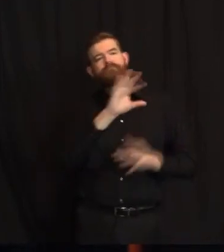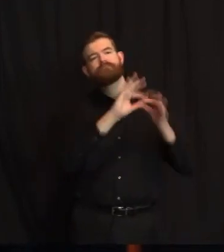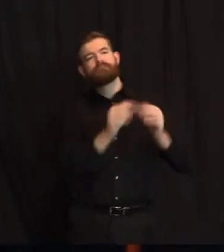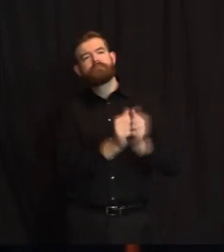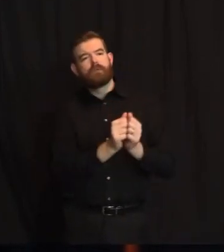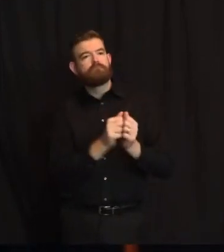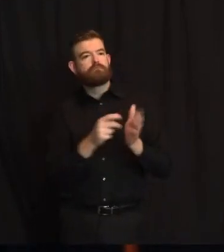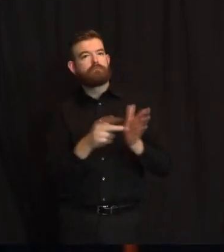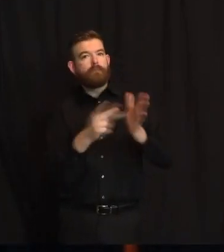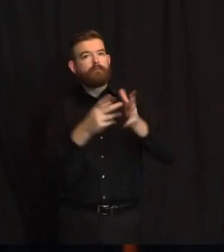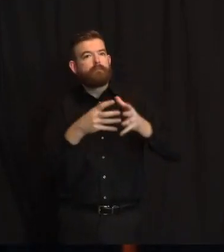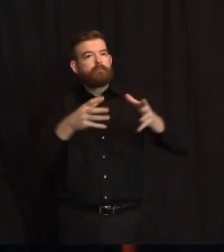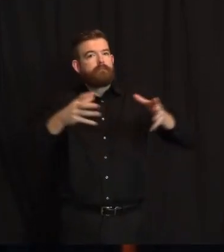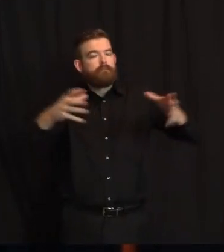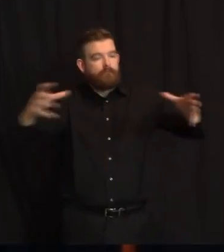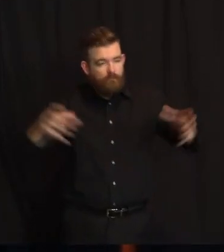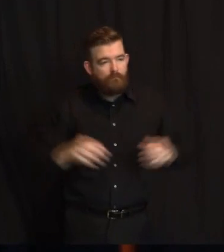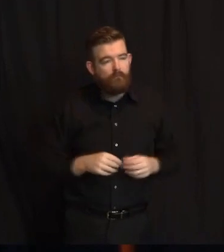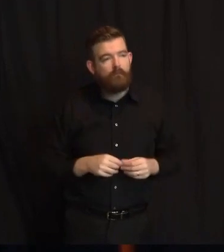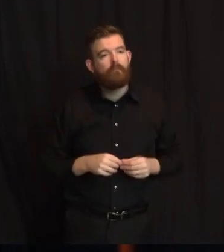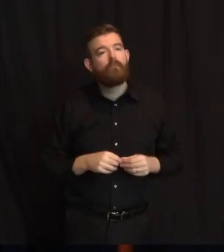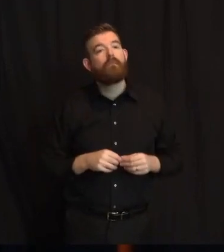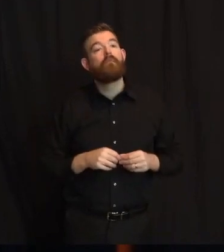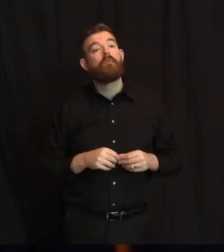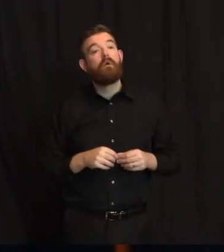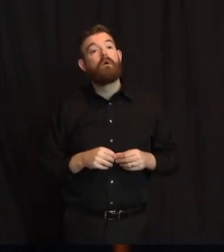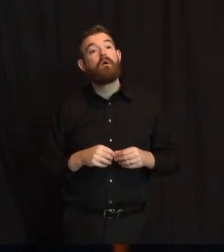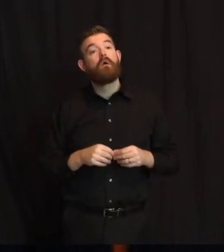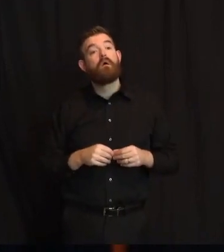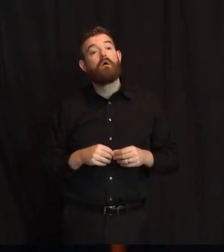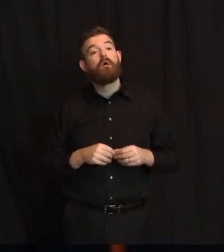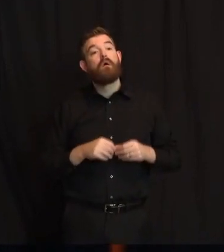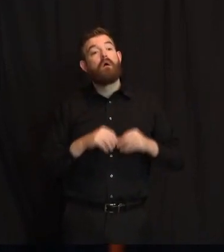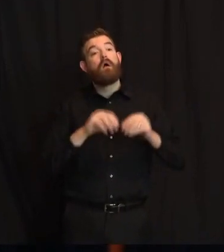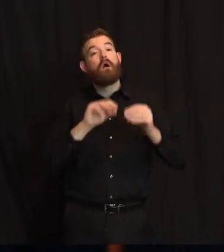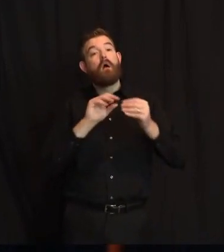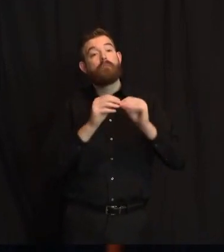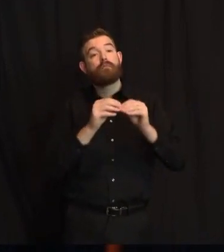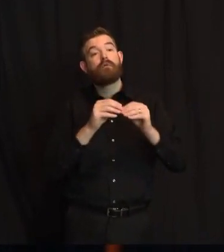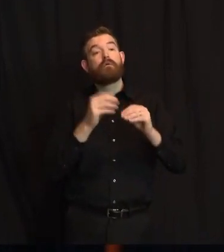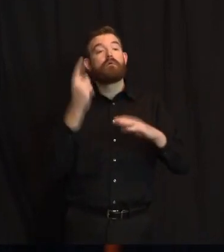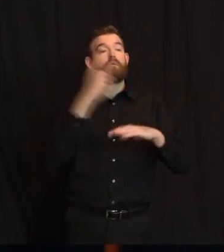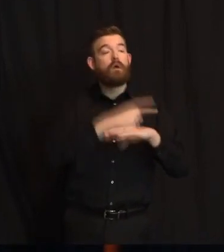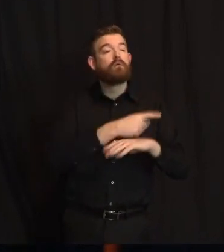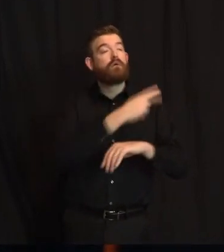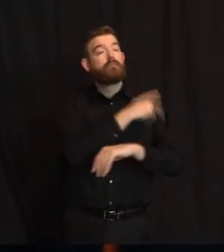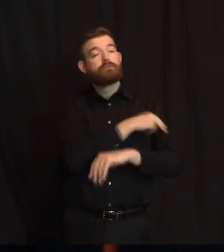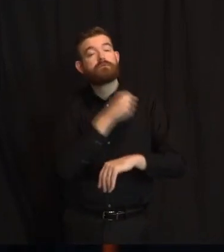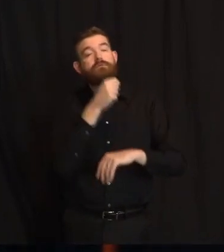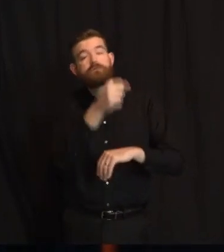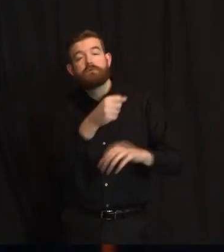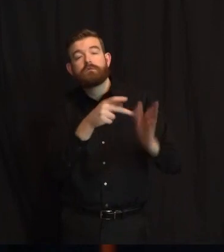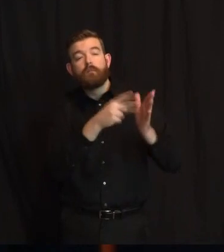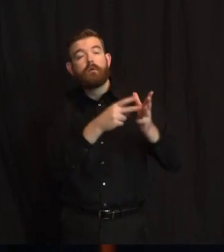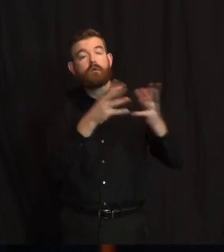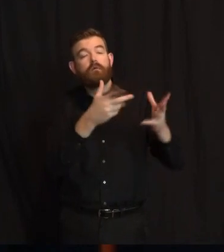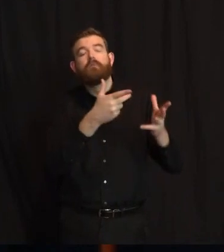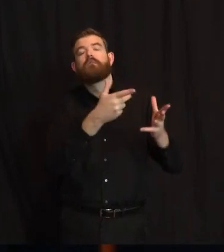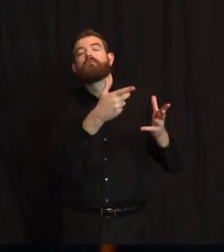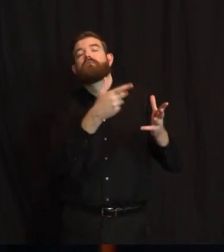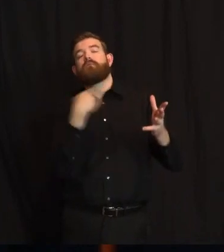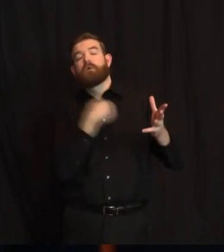hospitalizations to double at a current rate, and that tells us a lot about the patients,